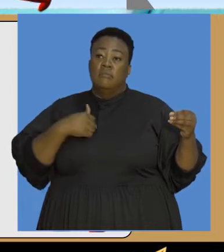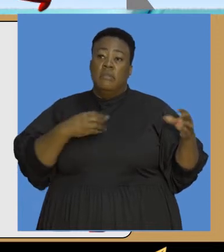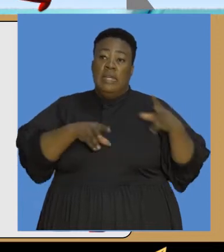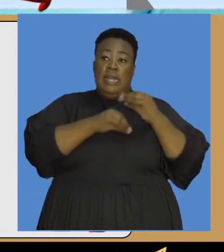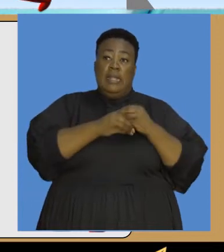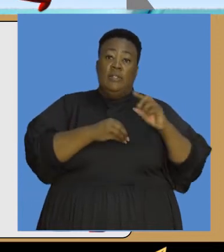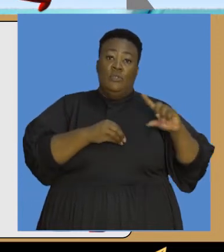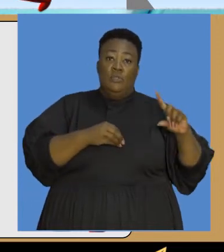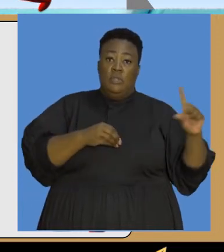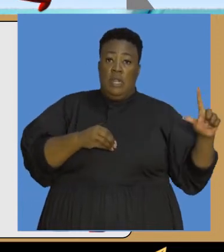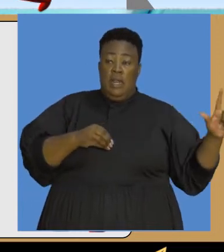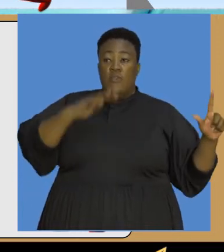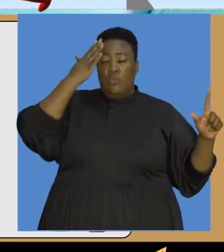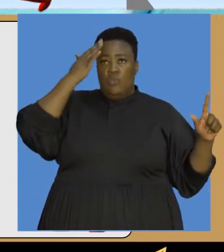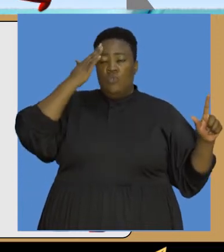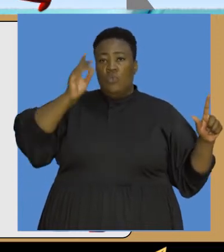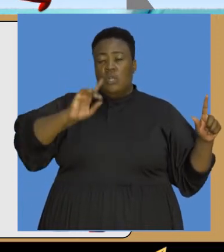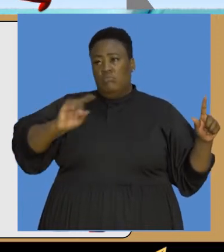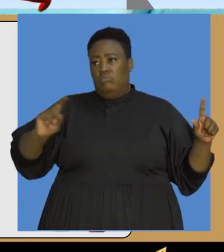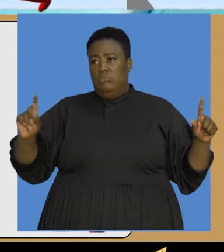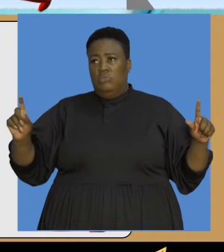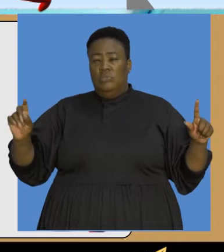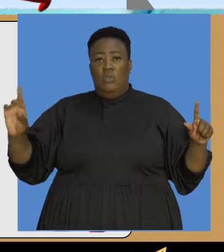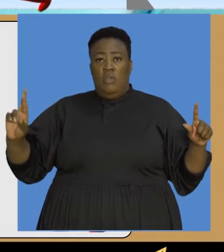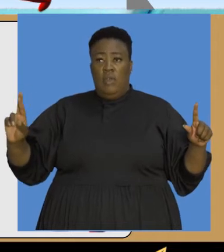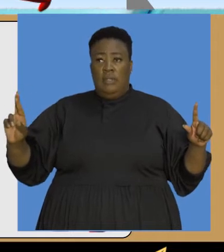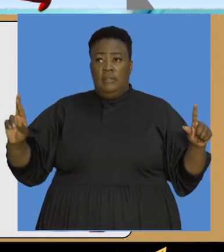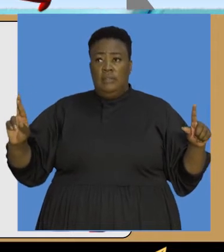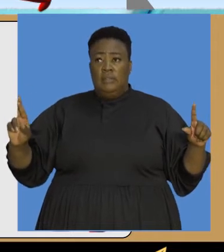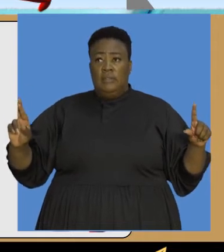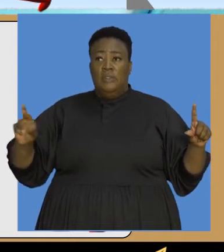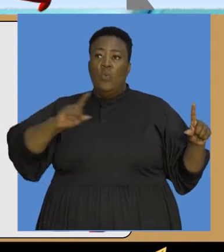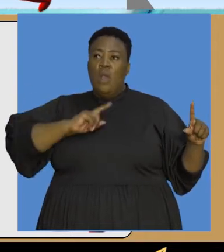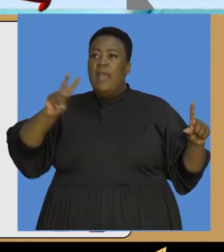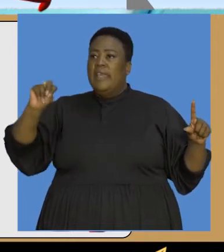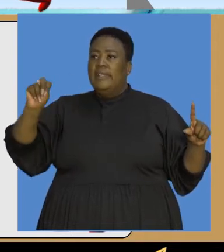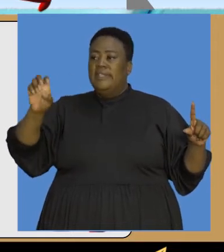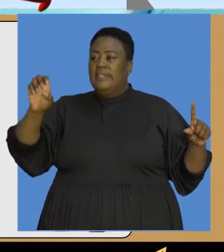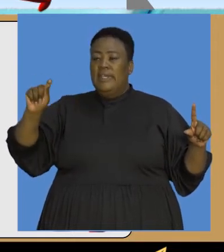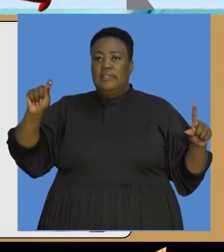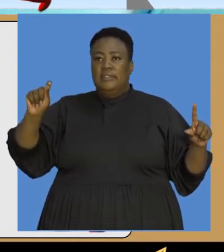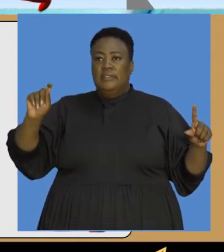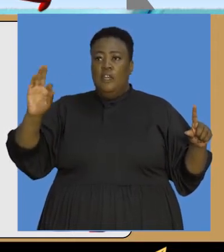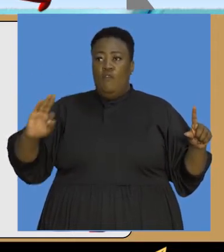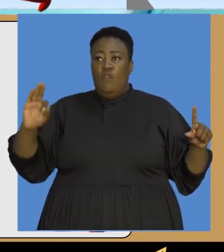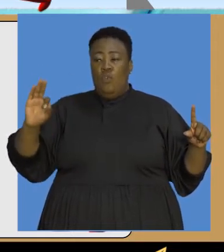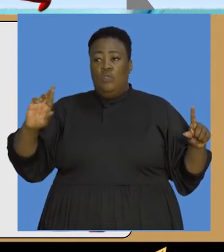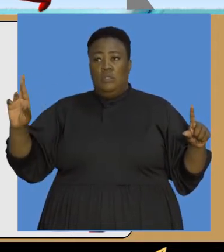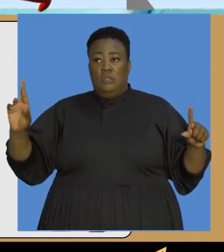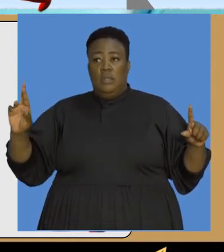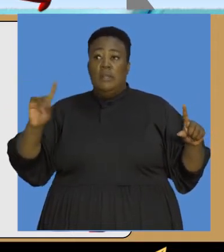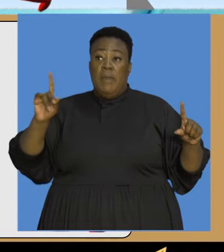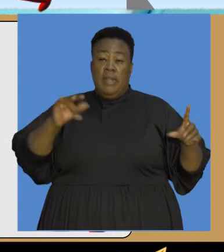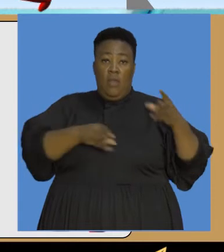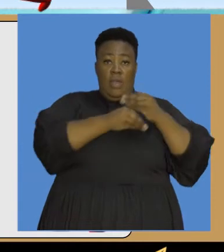so now I've added to the left. So we knew it was accelerating to the right because that's where the net force was. Now I've made it so the